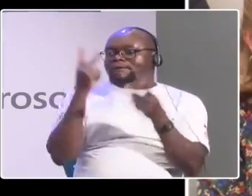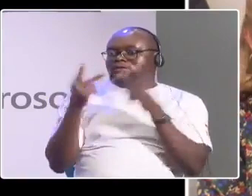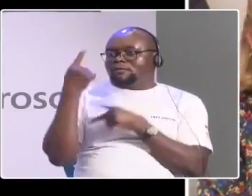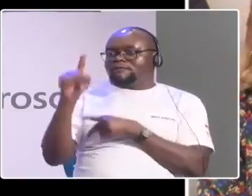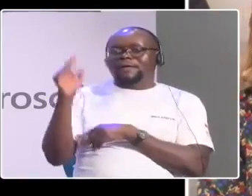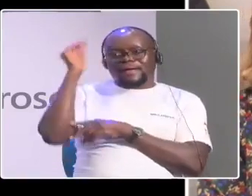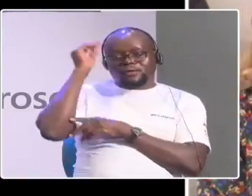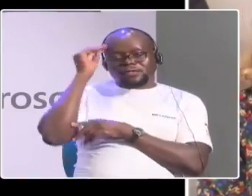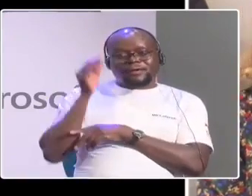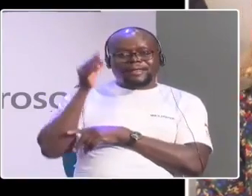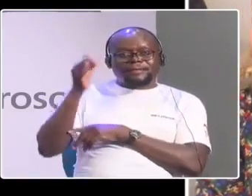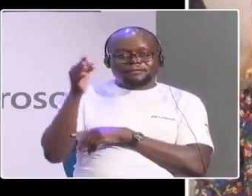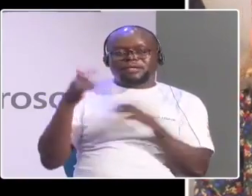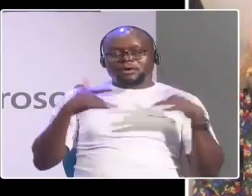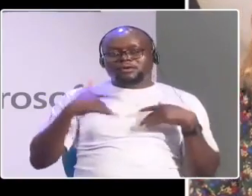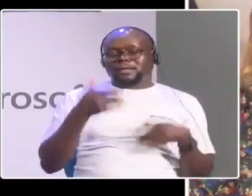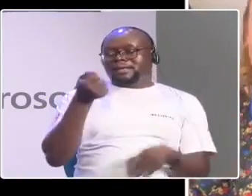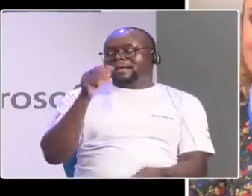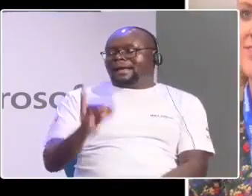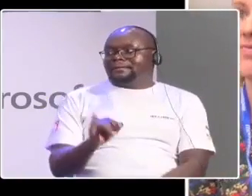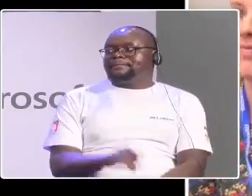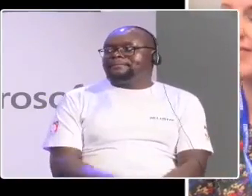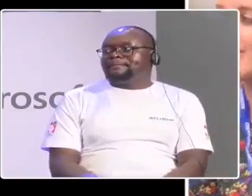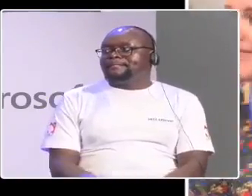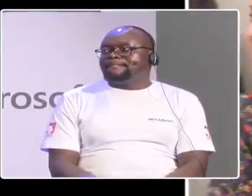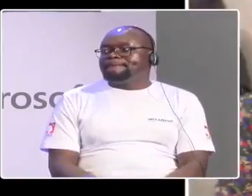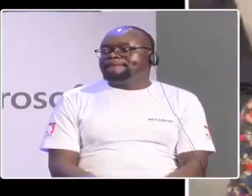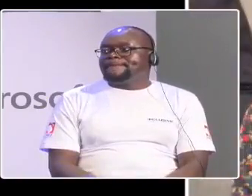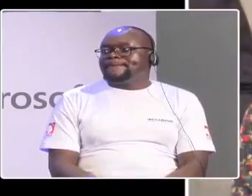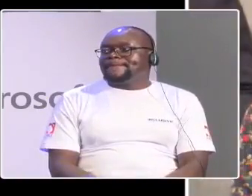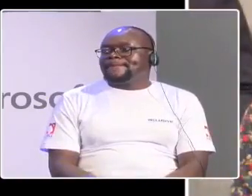for education in the future concerning AI?